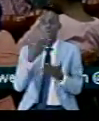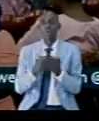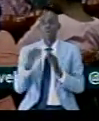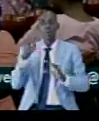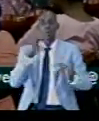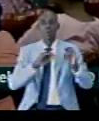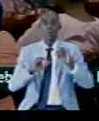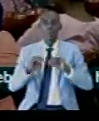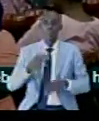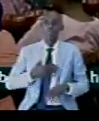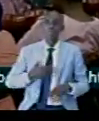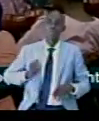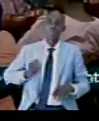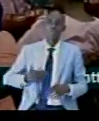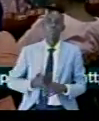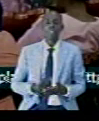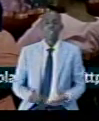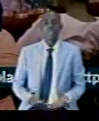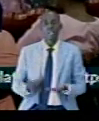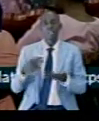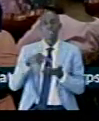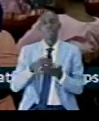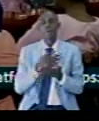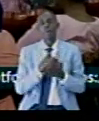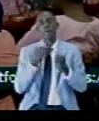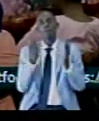Next line for the miracle.